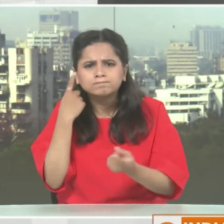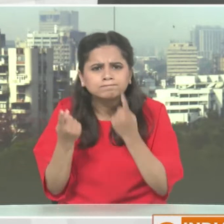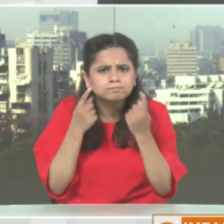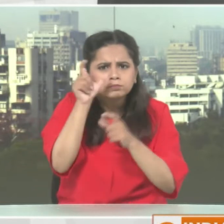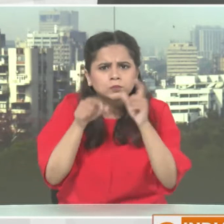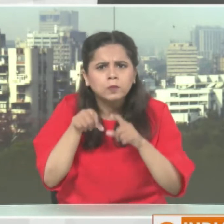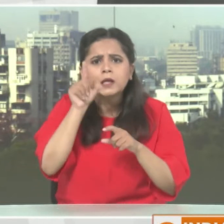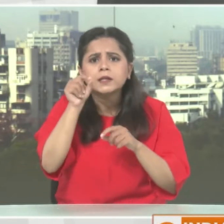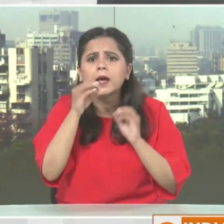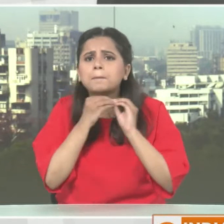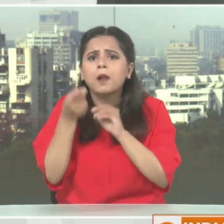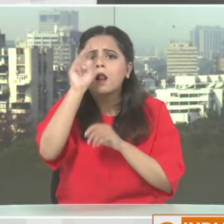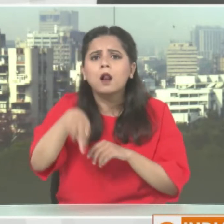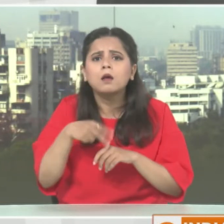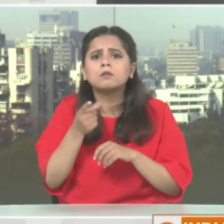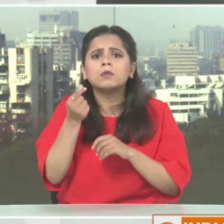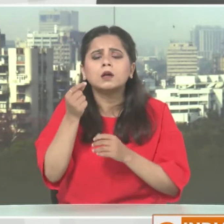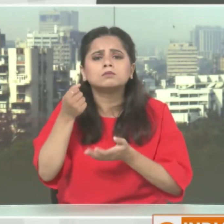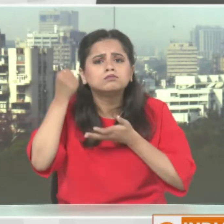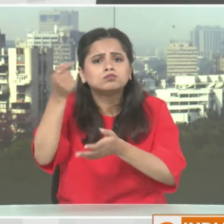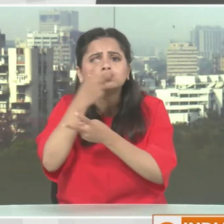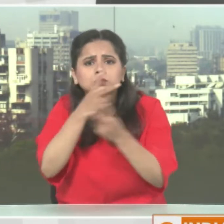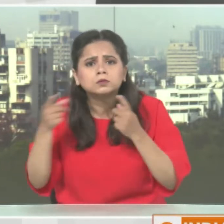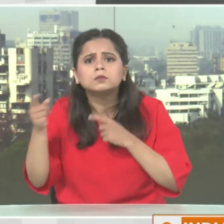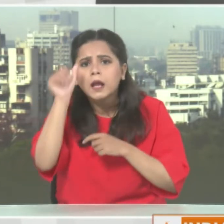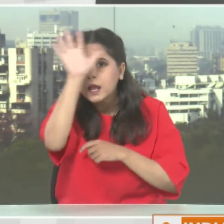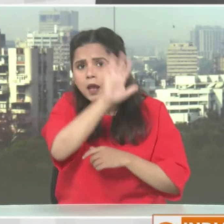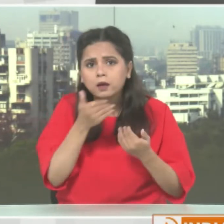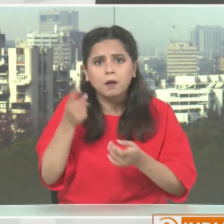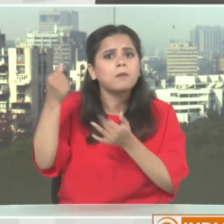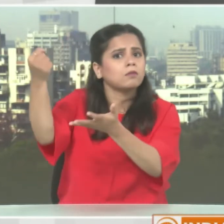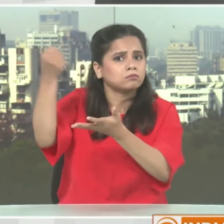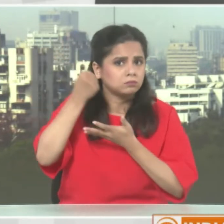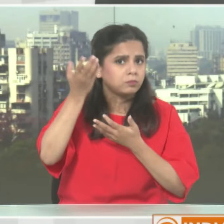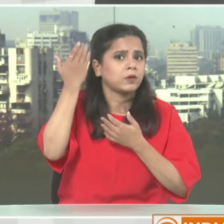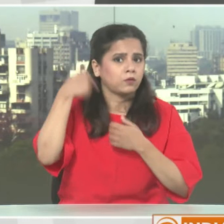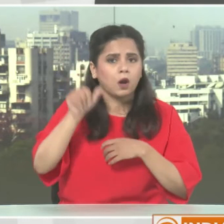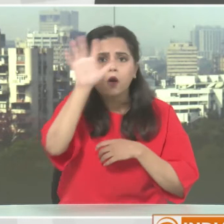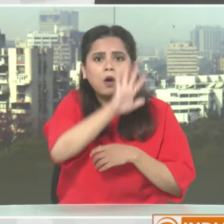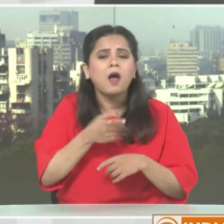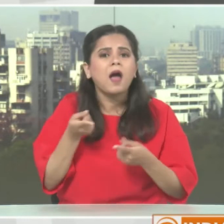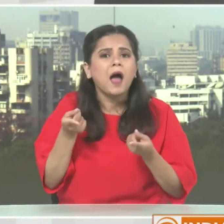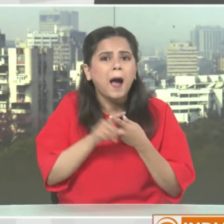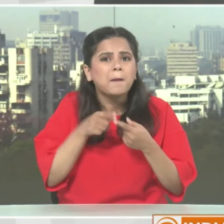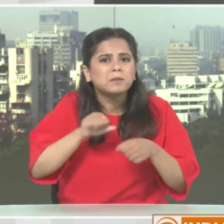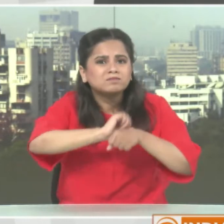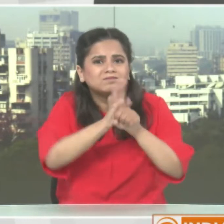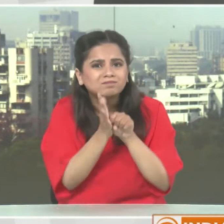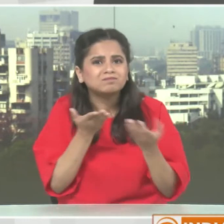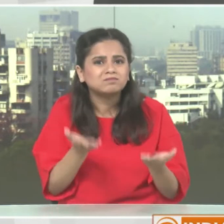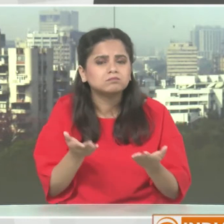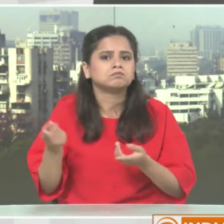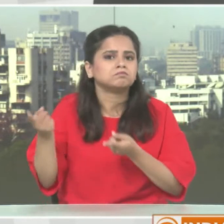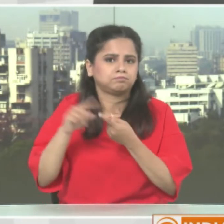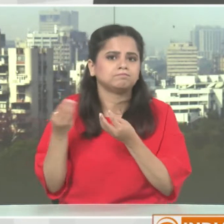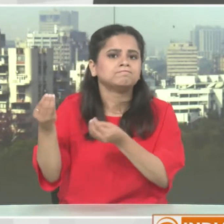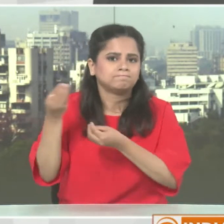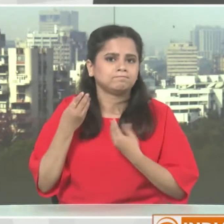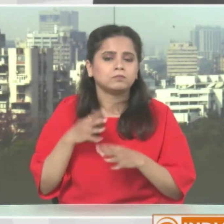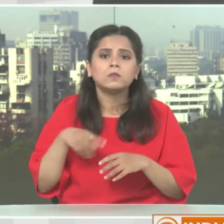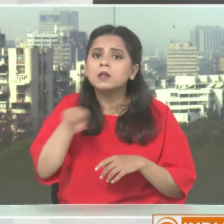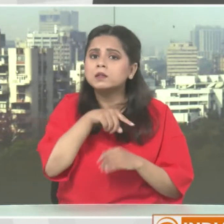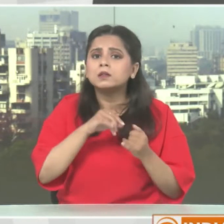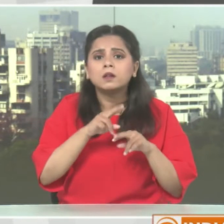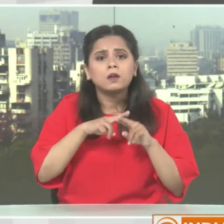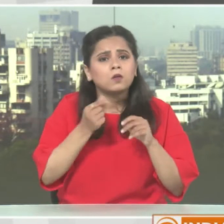$10 billion to its member countries, including India, to combat the COVID-19 pandemic. She mentioned about Prime